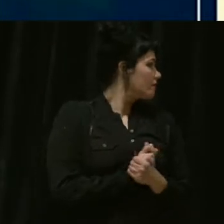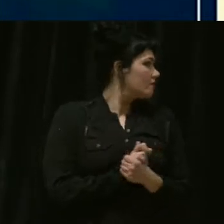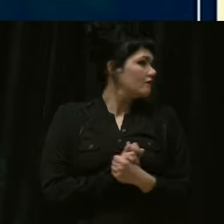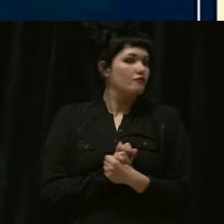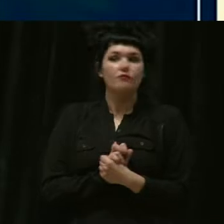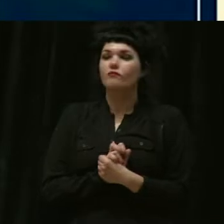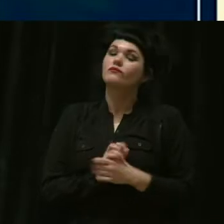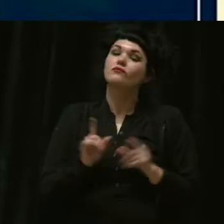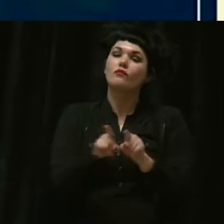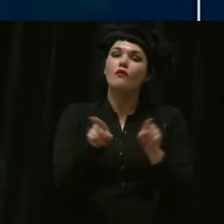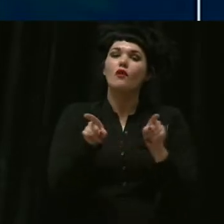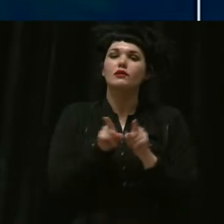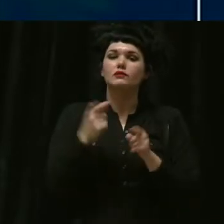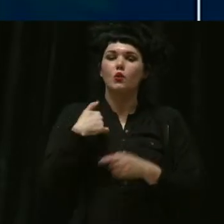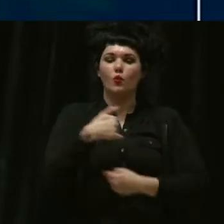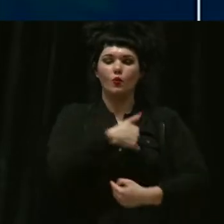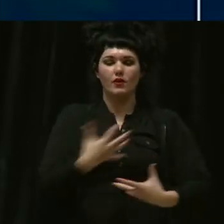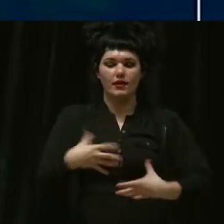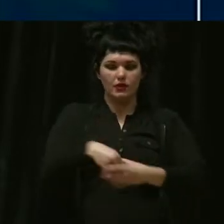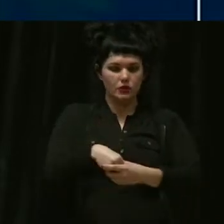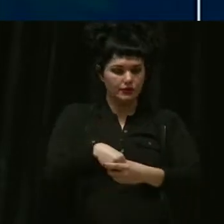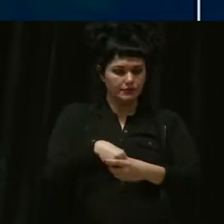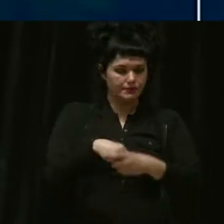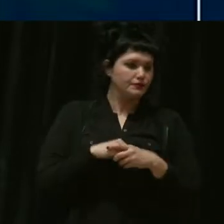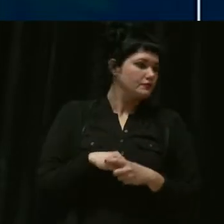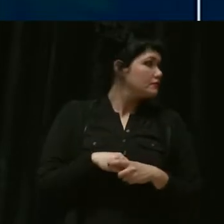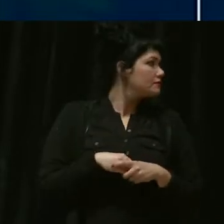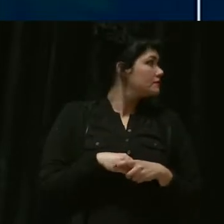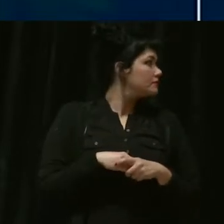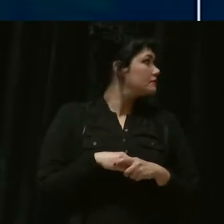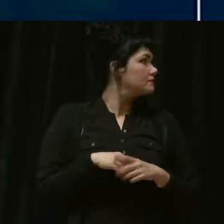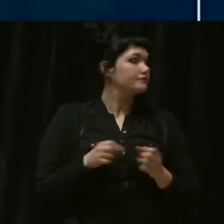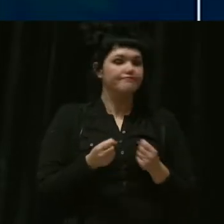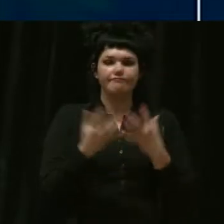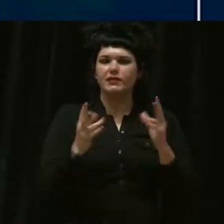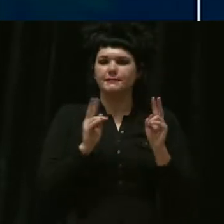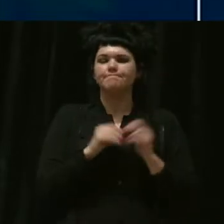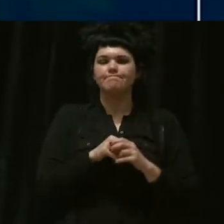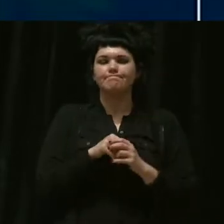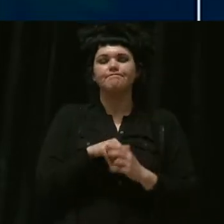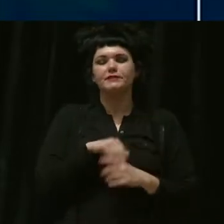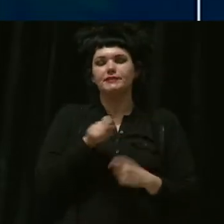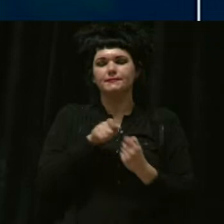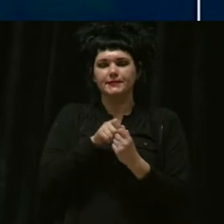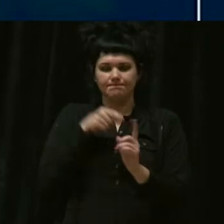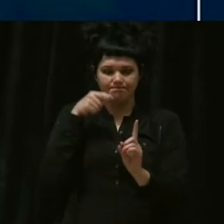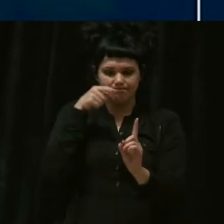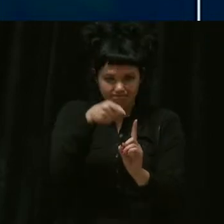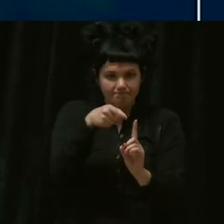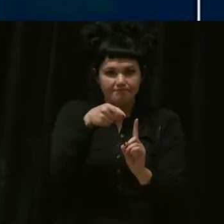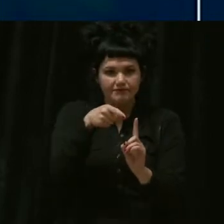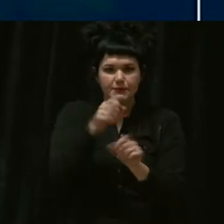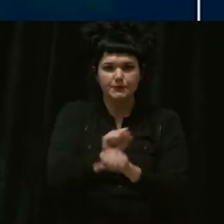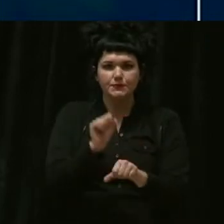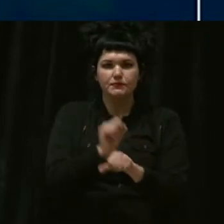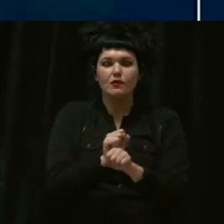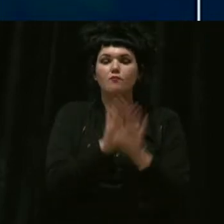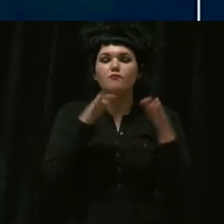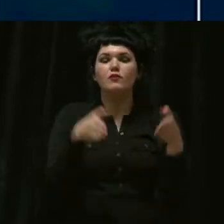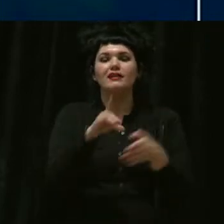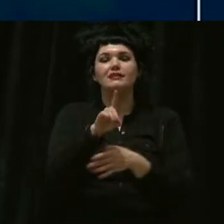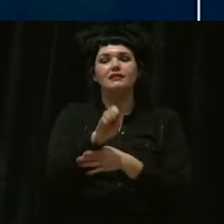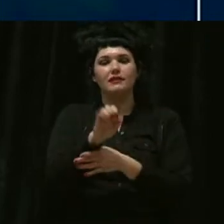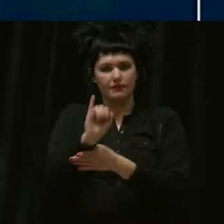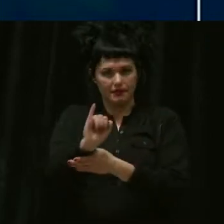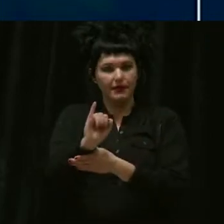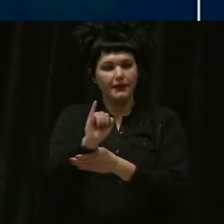And we've also included a number of initiatives and policies focused specifically on DEI issues,